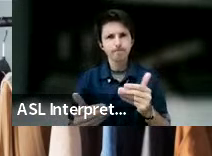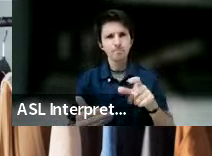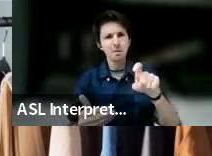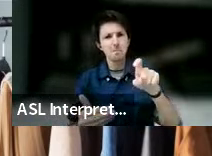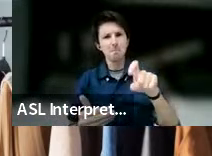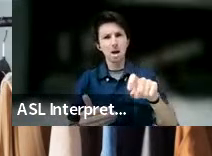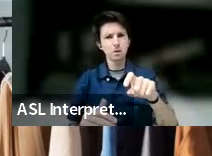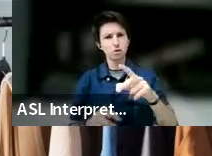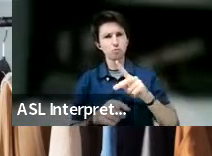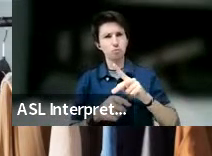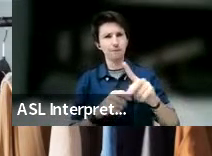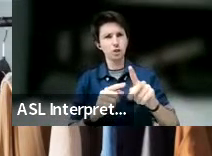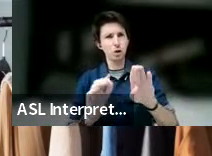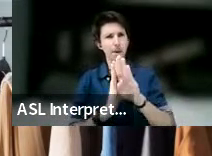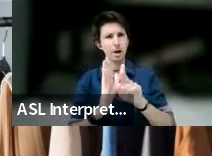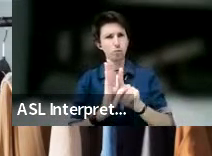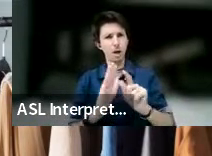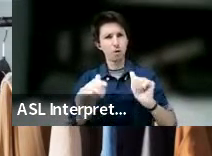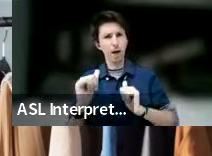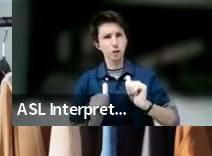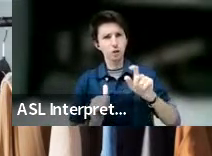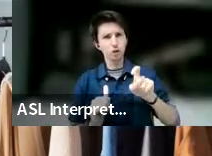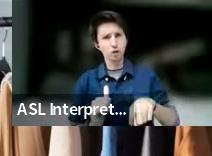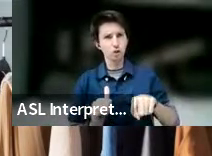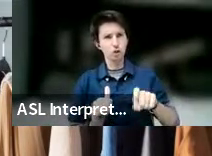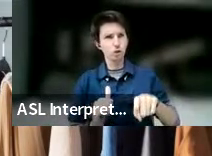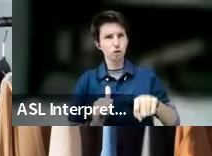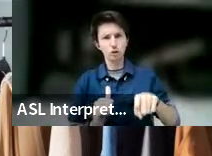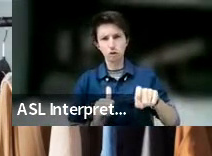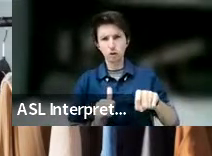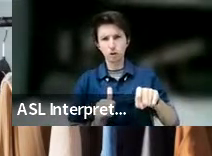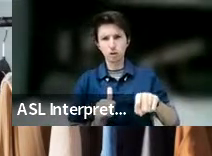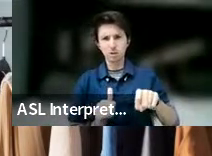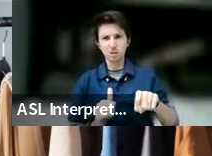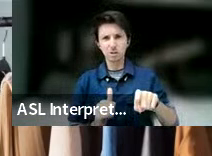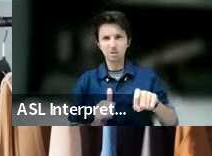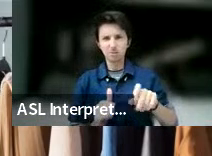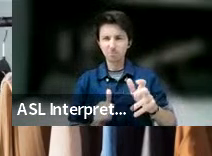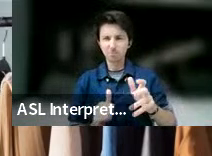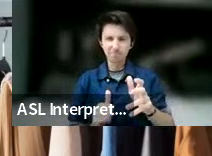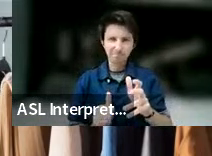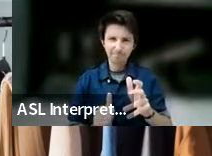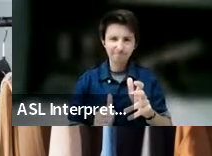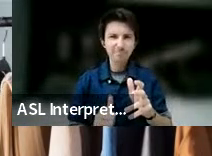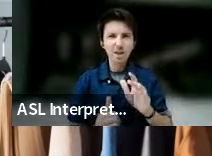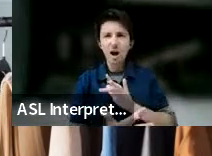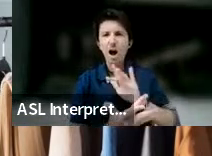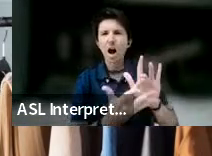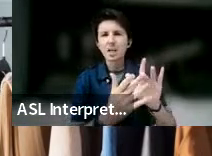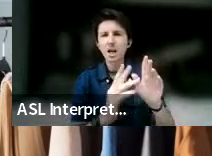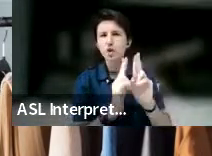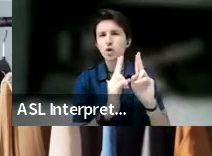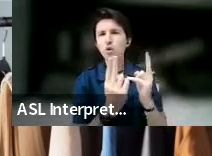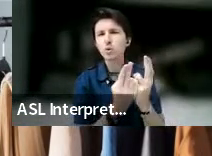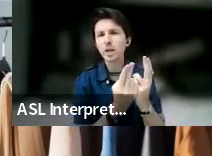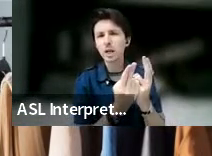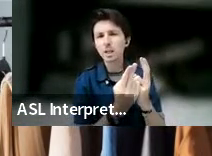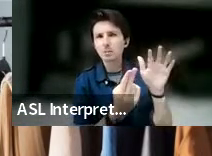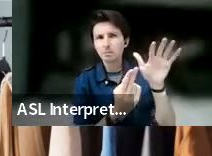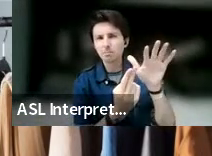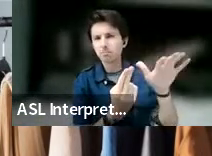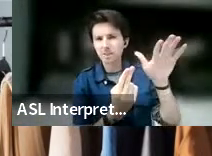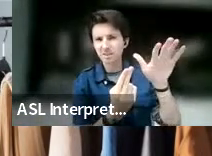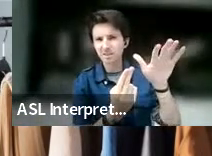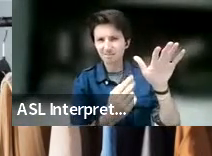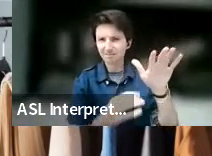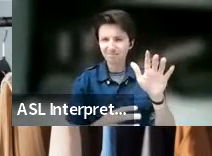to volunteer wardrobe, please contact the union. That's not really necessarily the case. Of course,